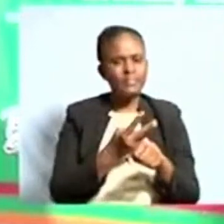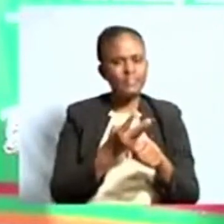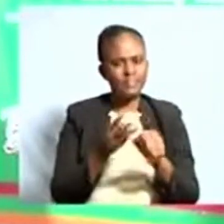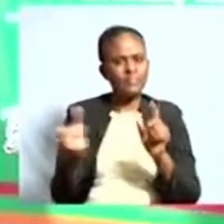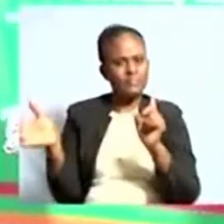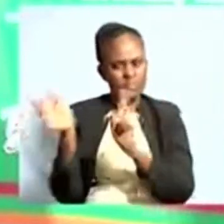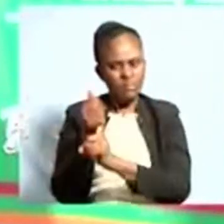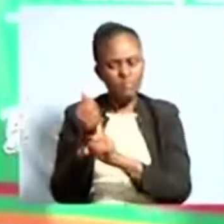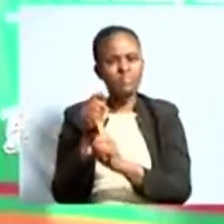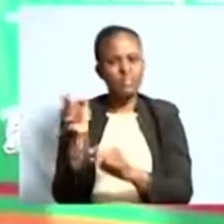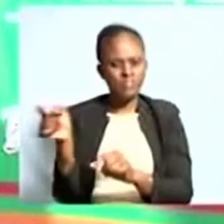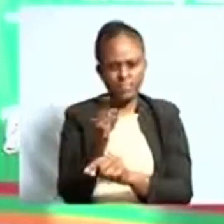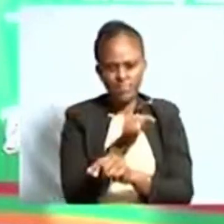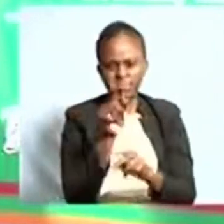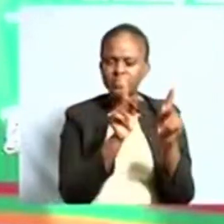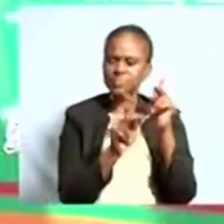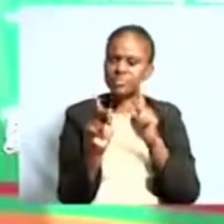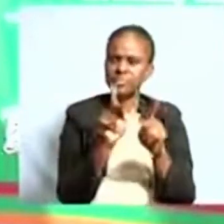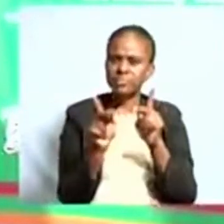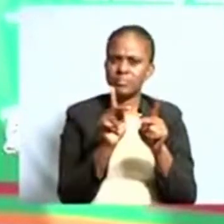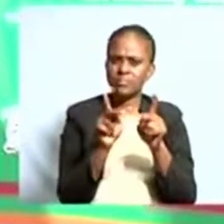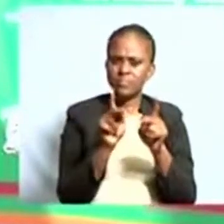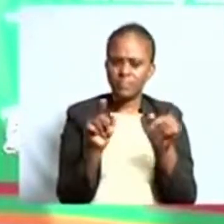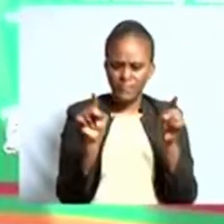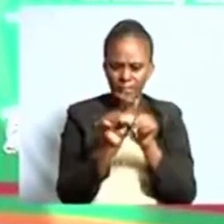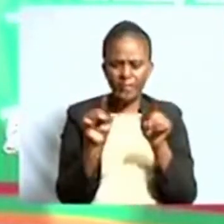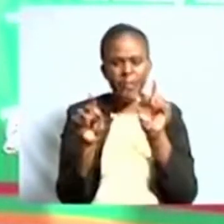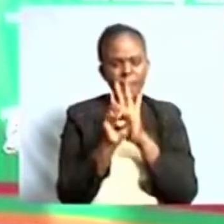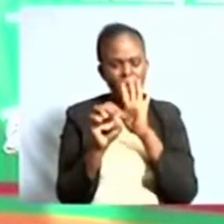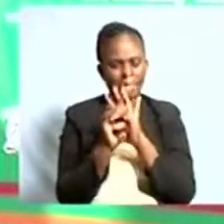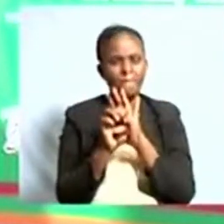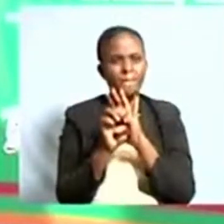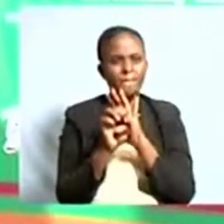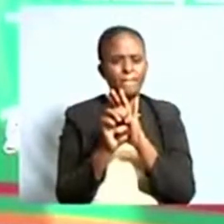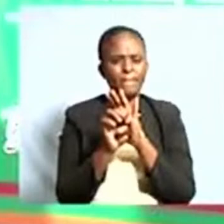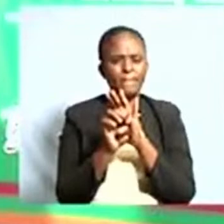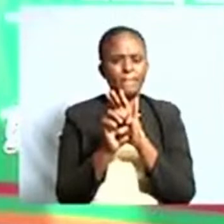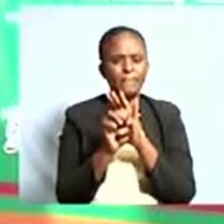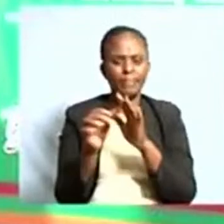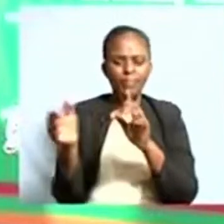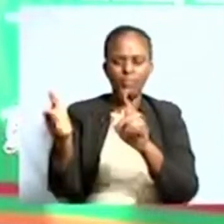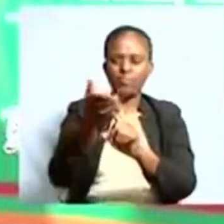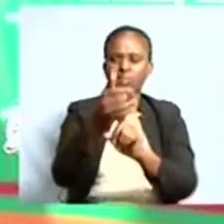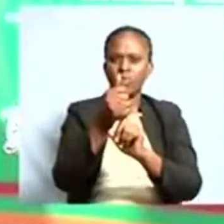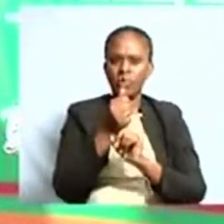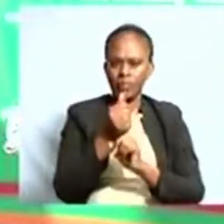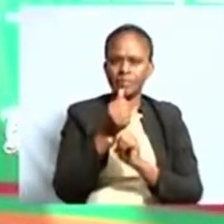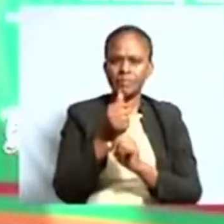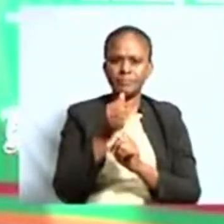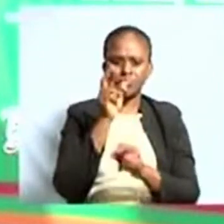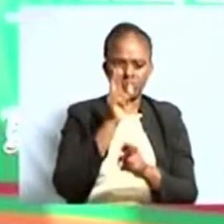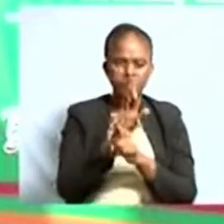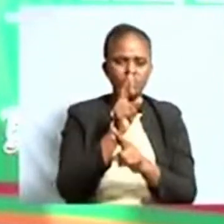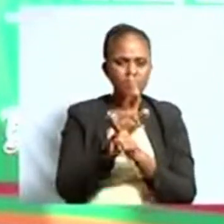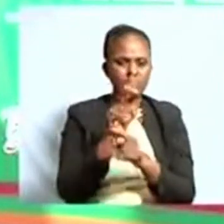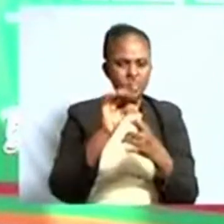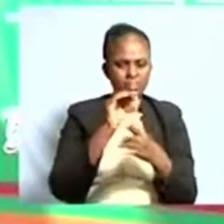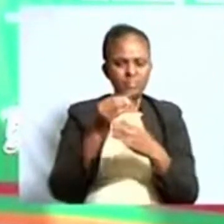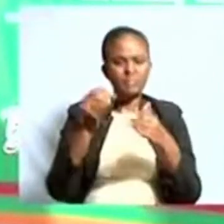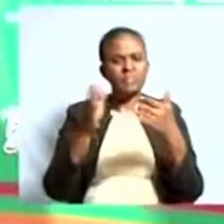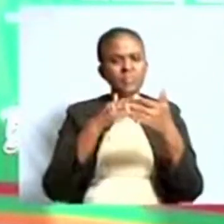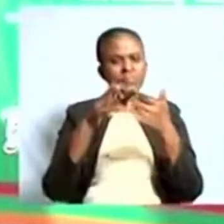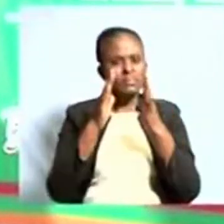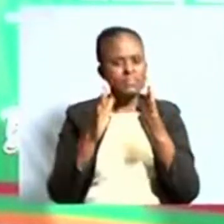people, yes, they are doing like you mentioned, we'll get the right holders or the artists to